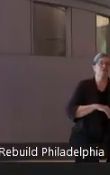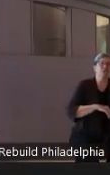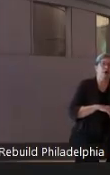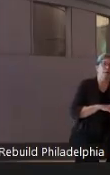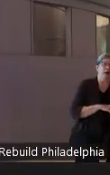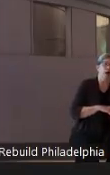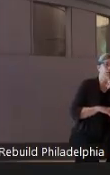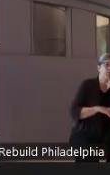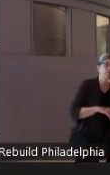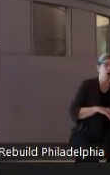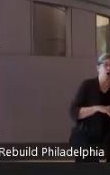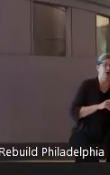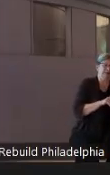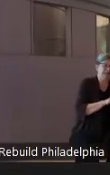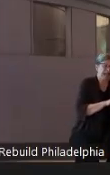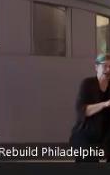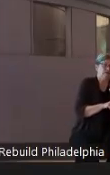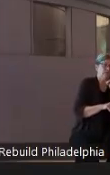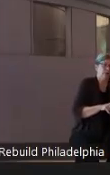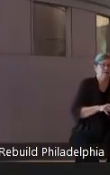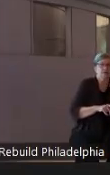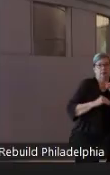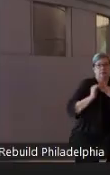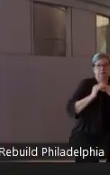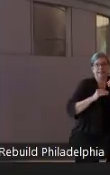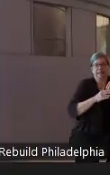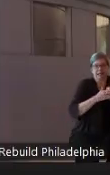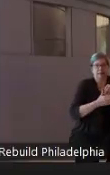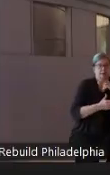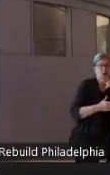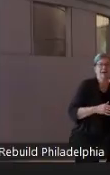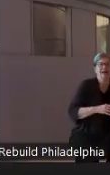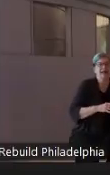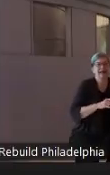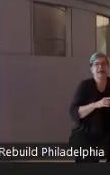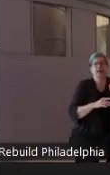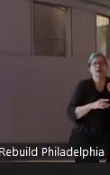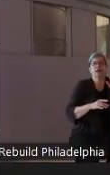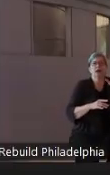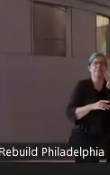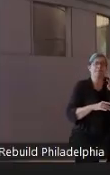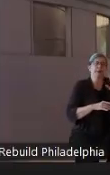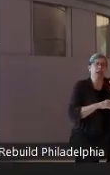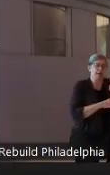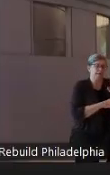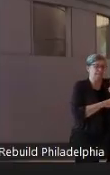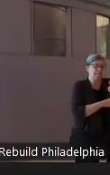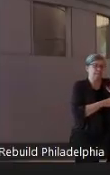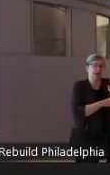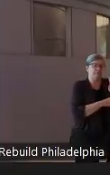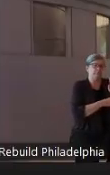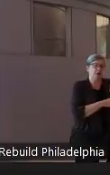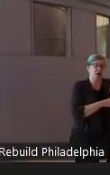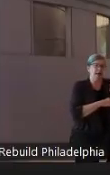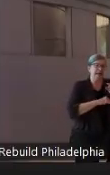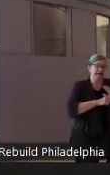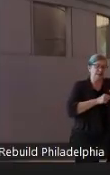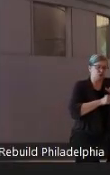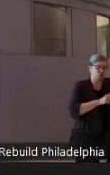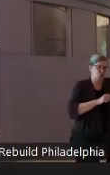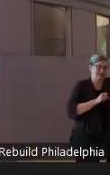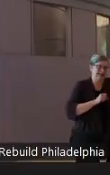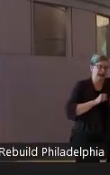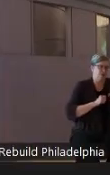being situated in the park, and then the Parkside Belmont neighborhoods to the south, which are really just kind of a block away from the Carousel House